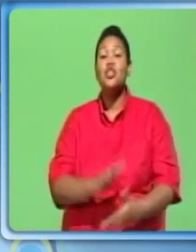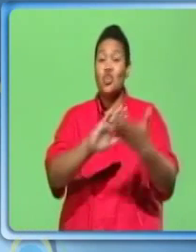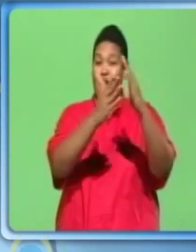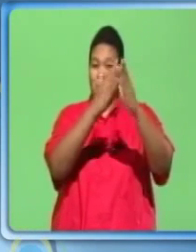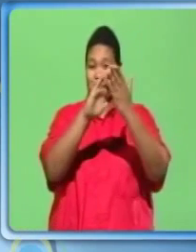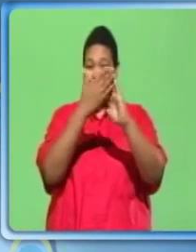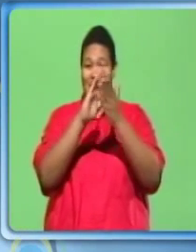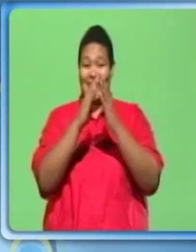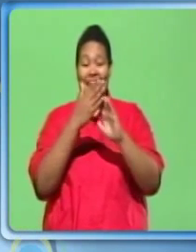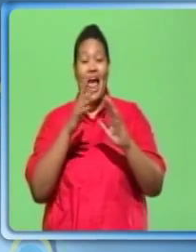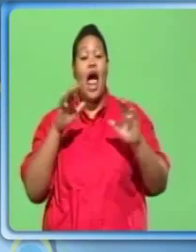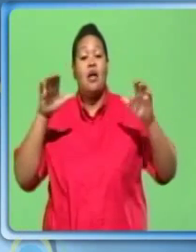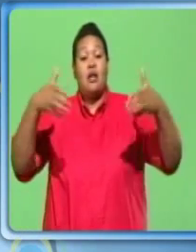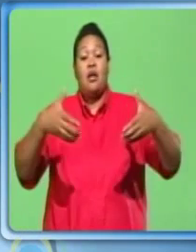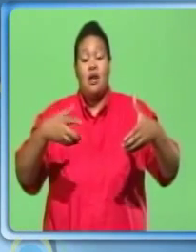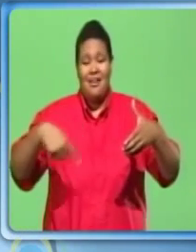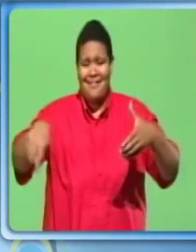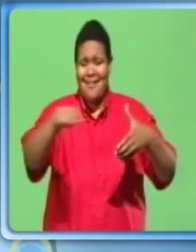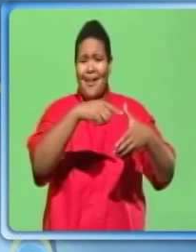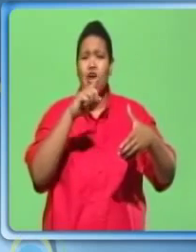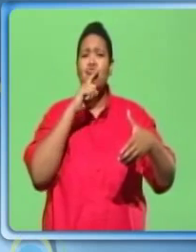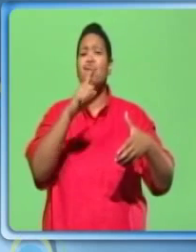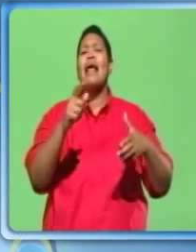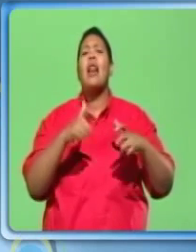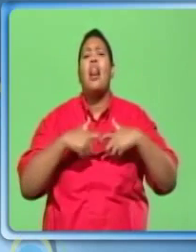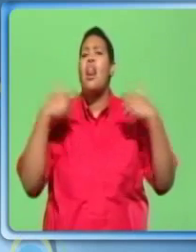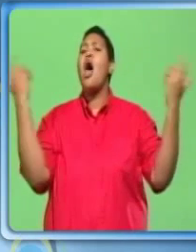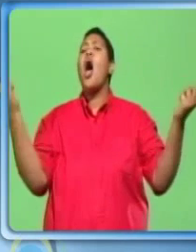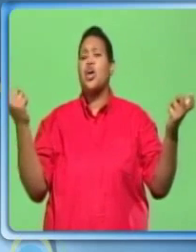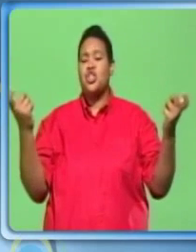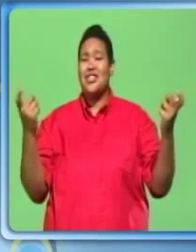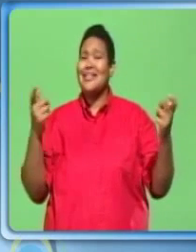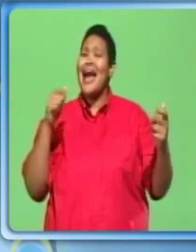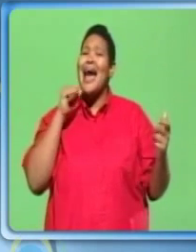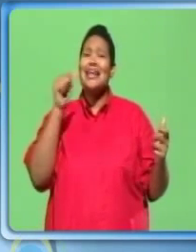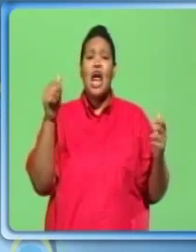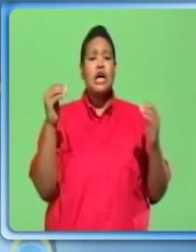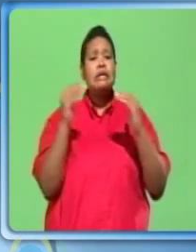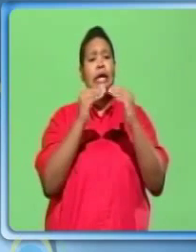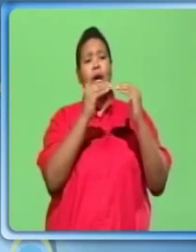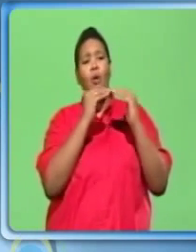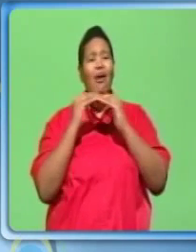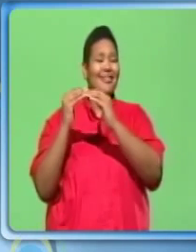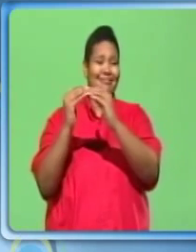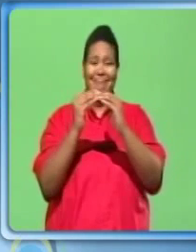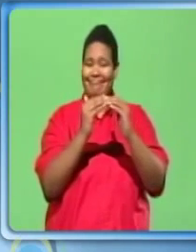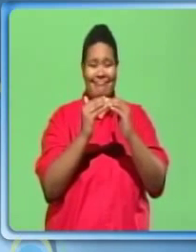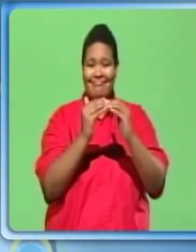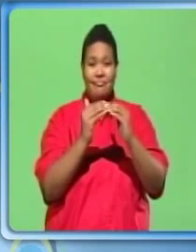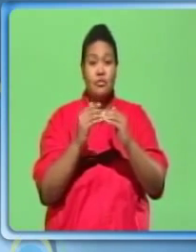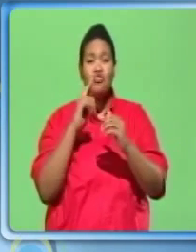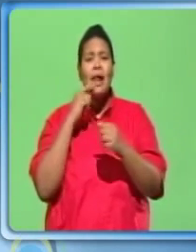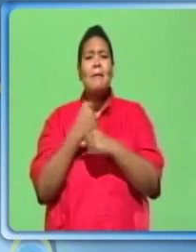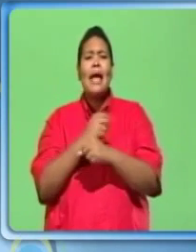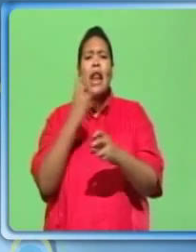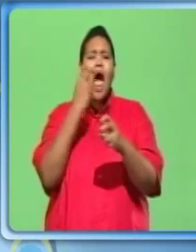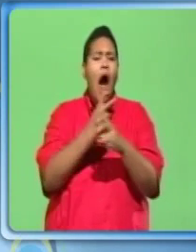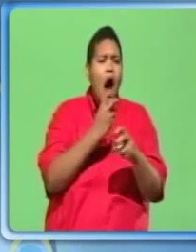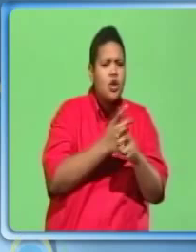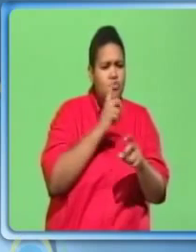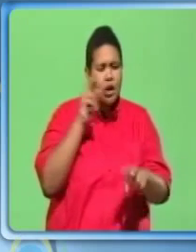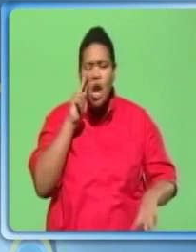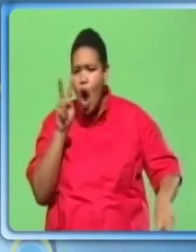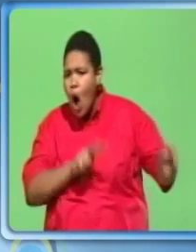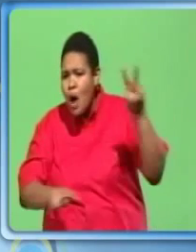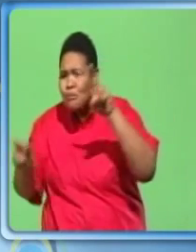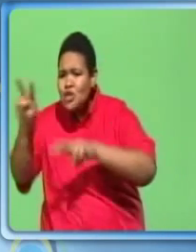Communities and populations are generally large and not evenly distributed, making it tedious to observe